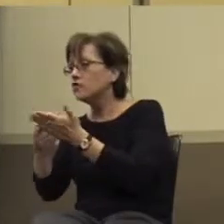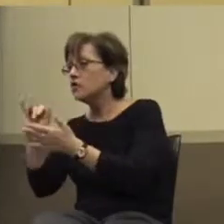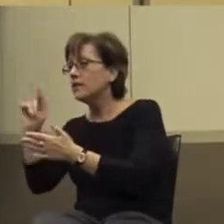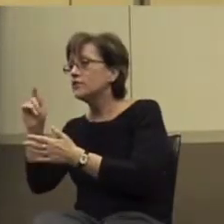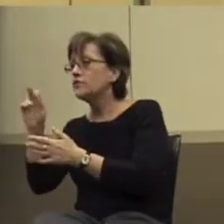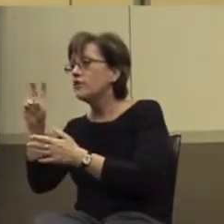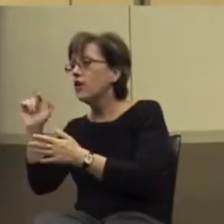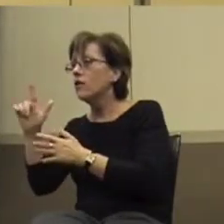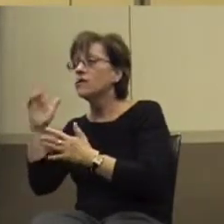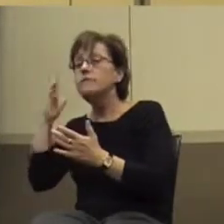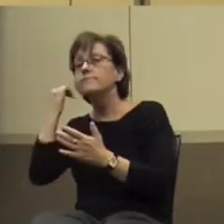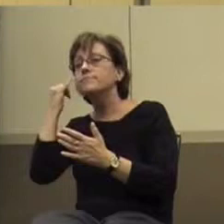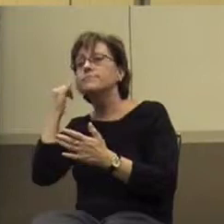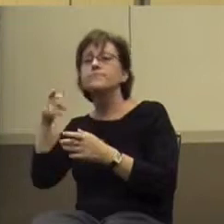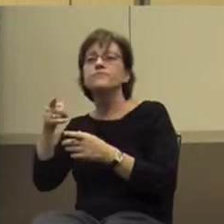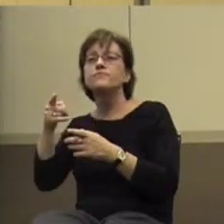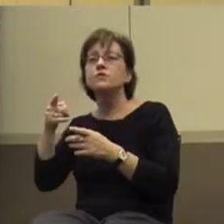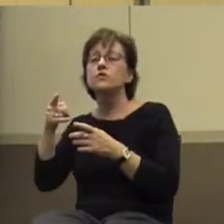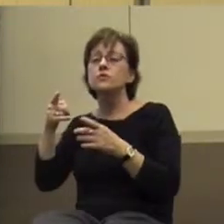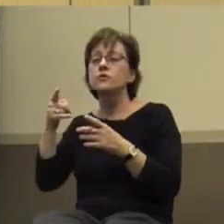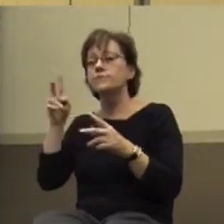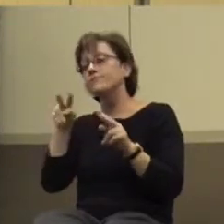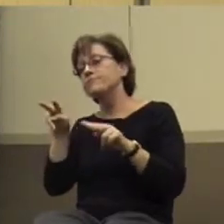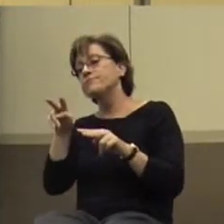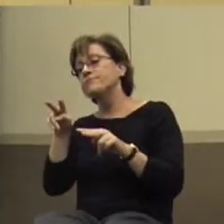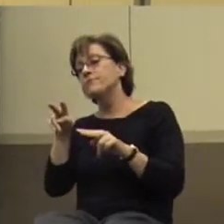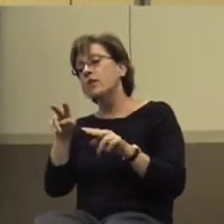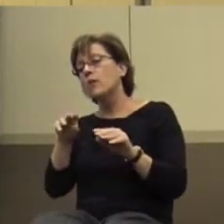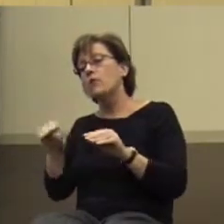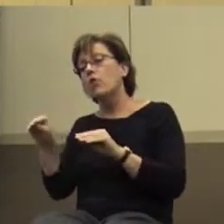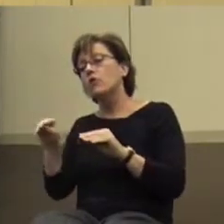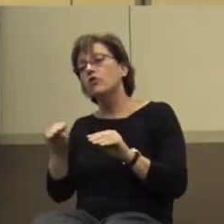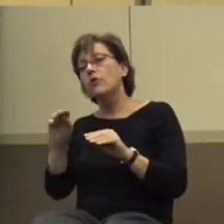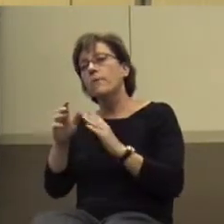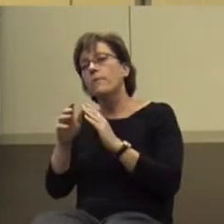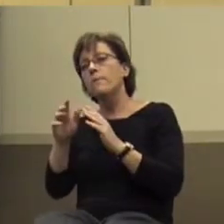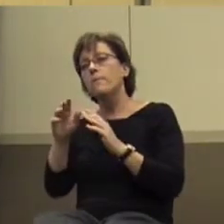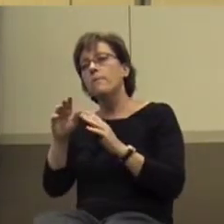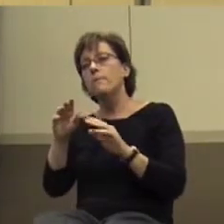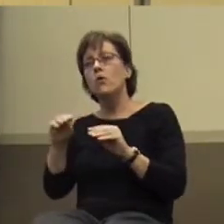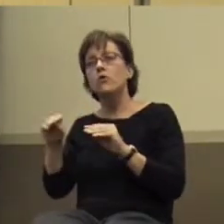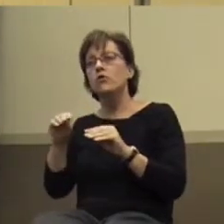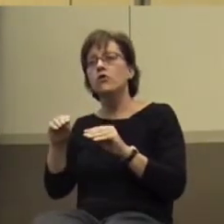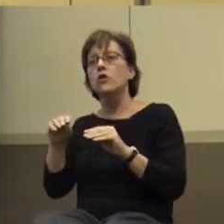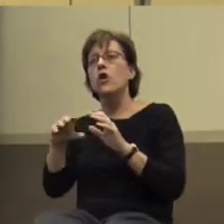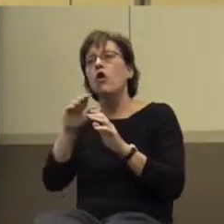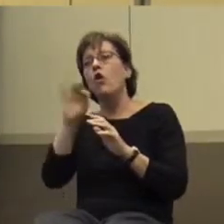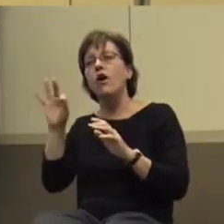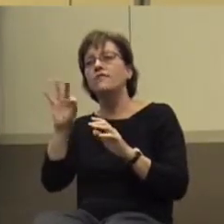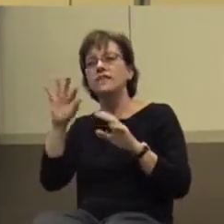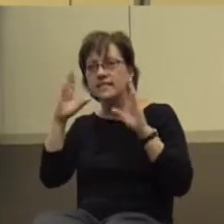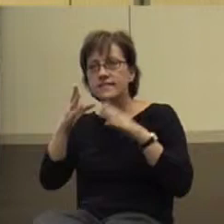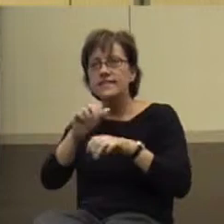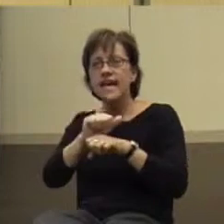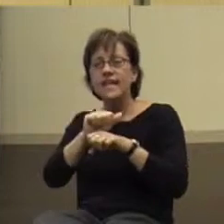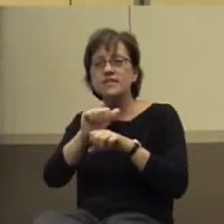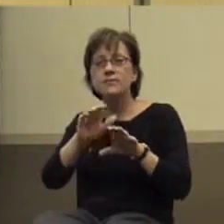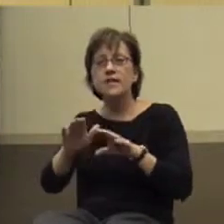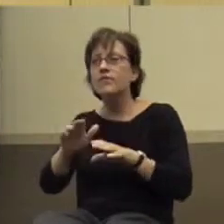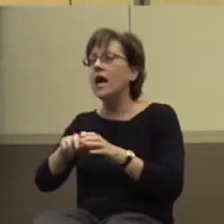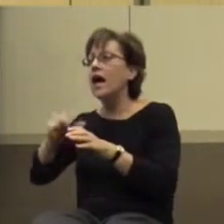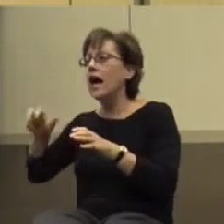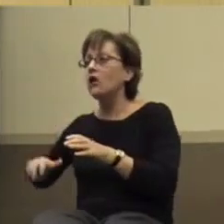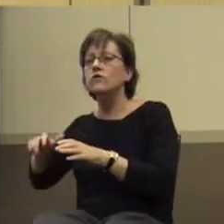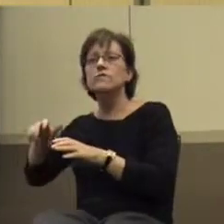motor off-task behavior, just moving like out-of-seat behavior, and then you're using a whole interval, right?